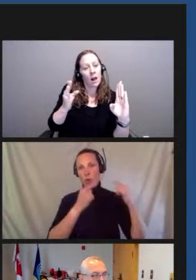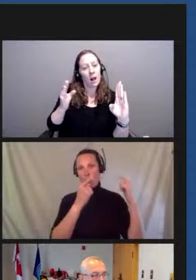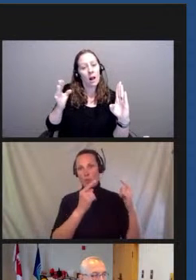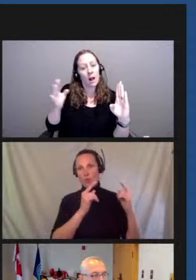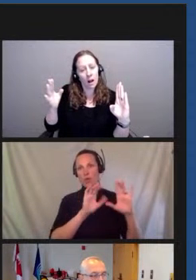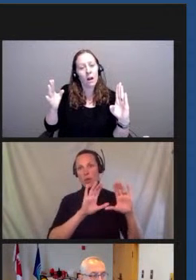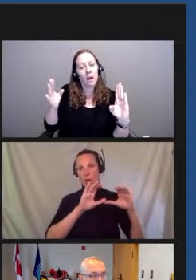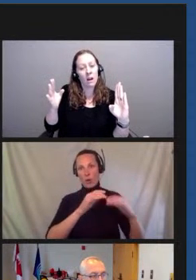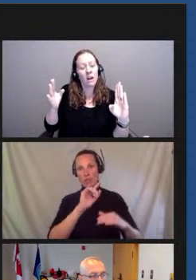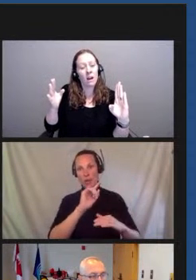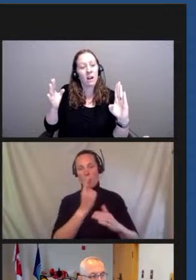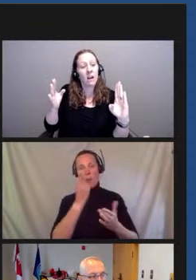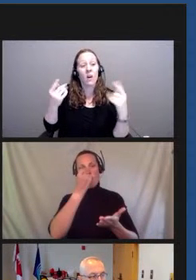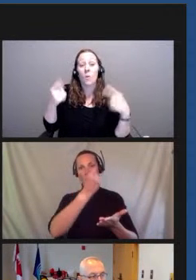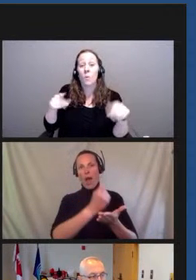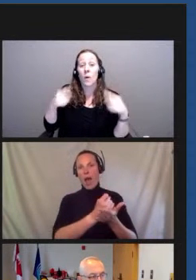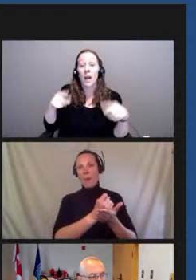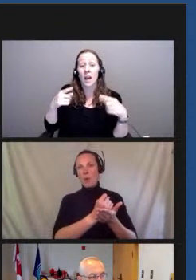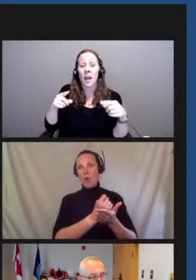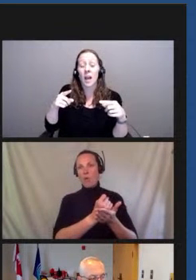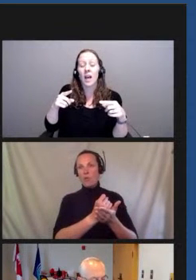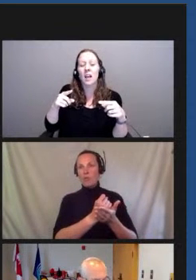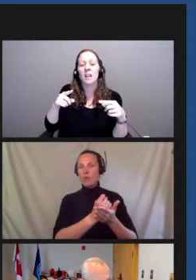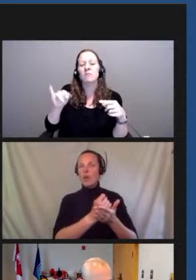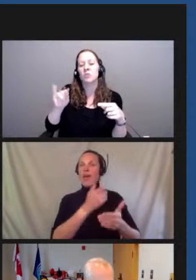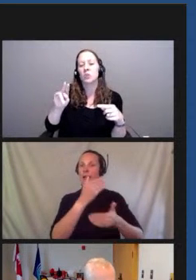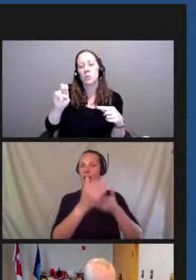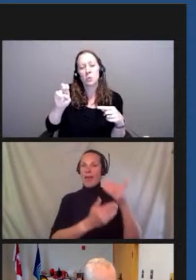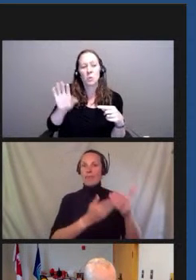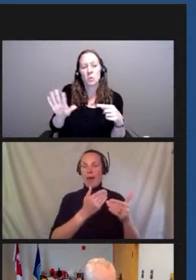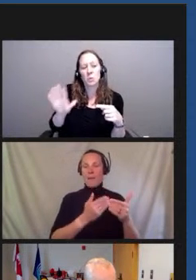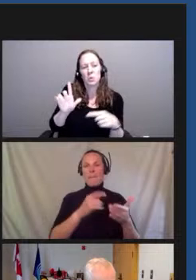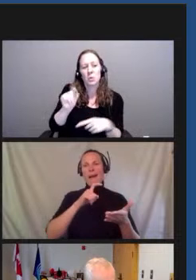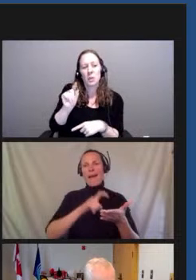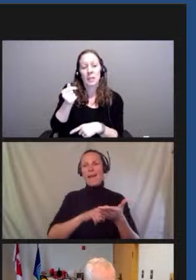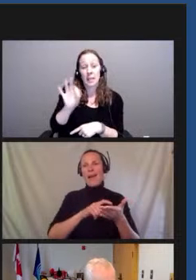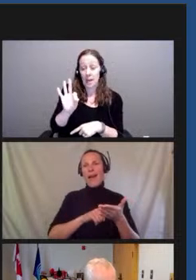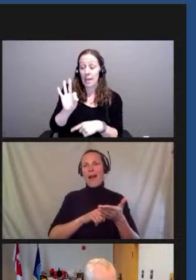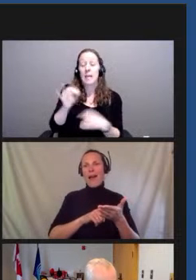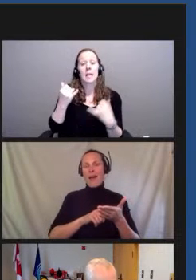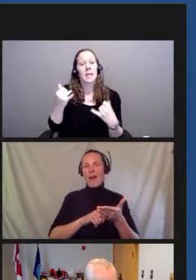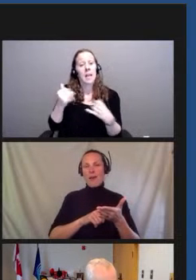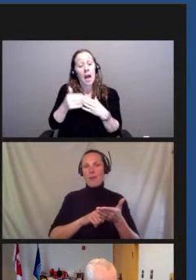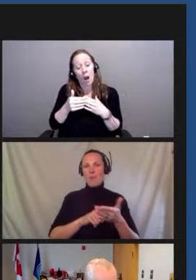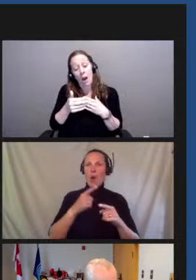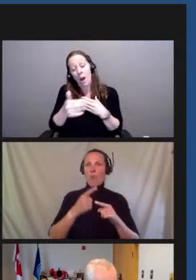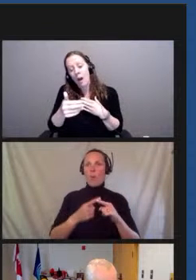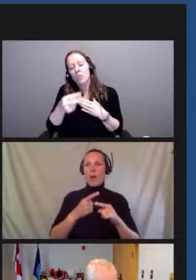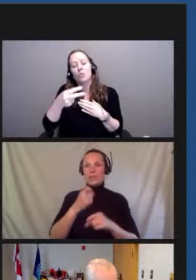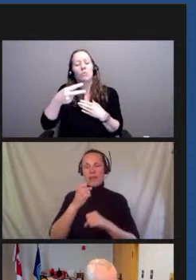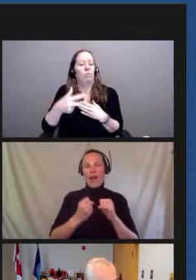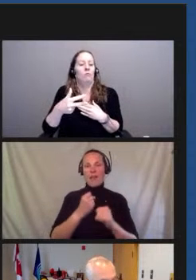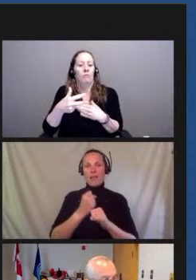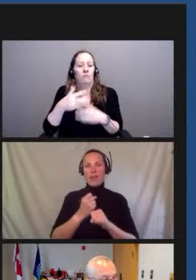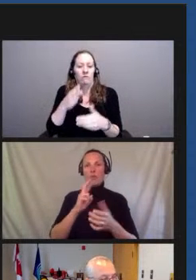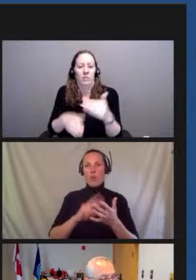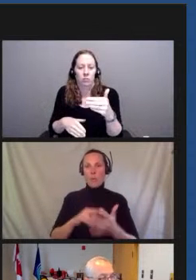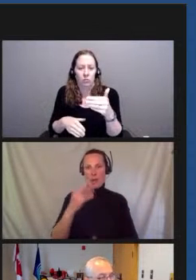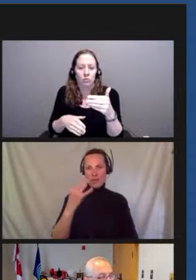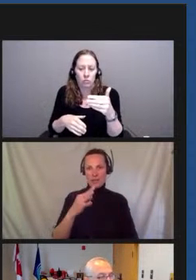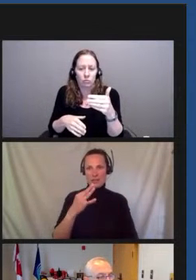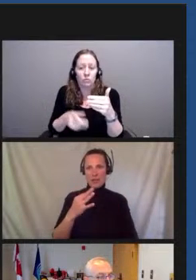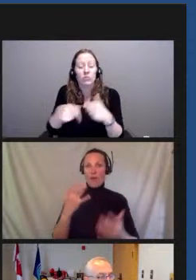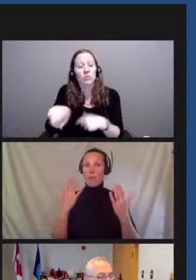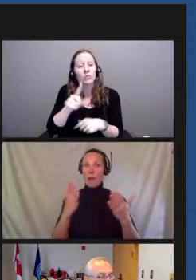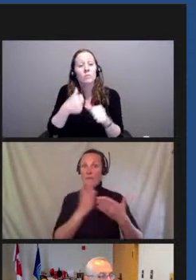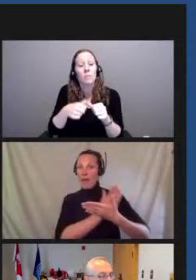plan in the middle of 2019. And we're now about 2/3 the way through the plan's development. As you recall,